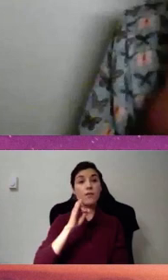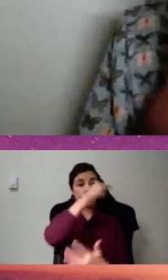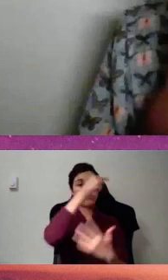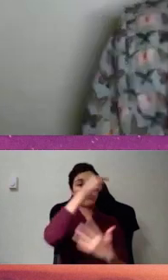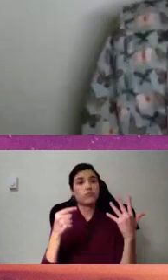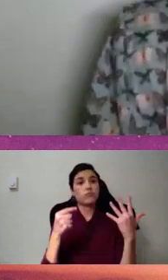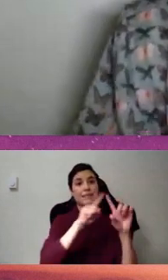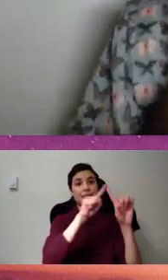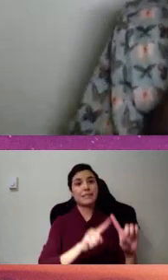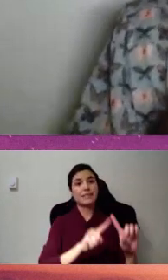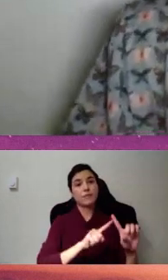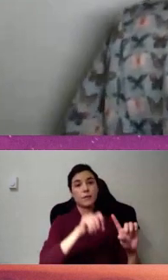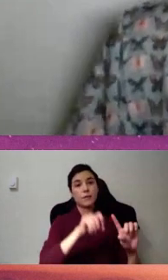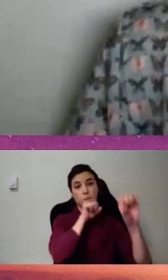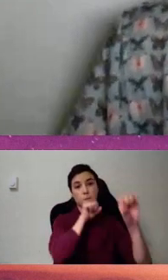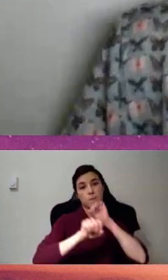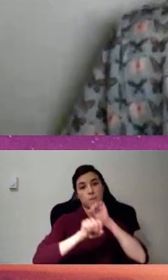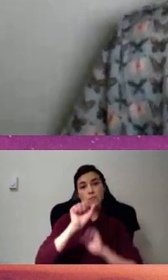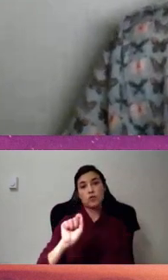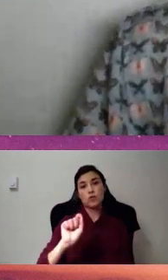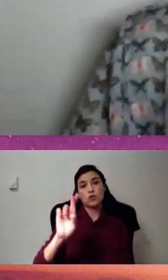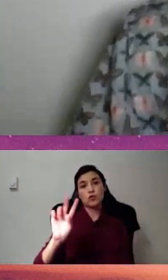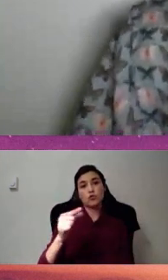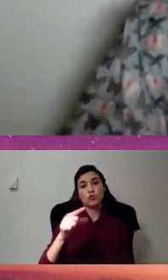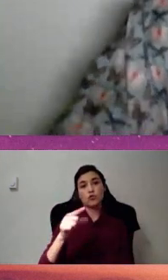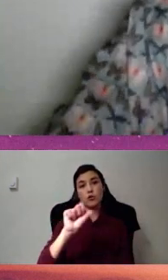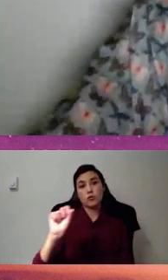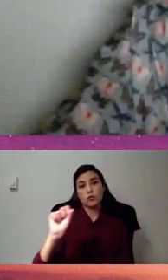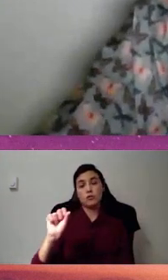being woven. Mahkyra, anything that you would like to add here?